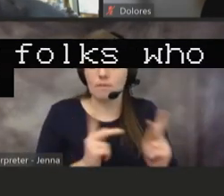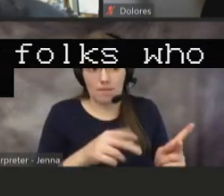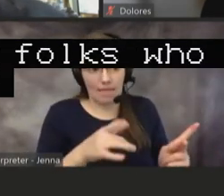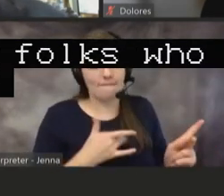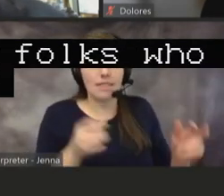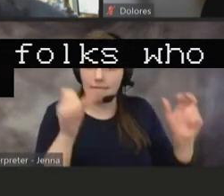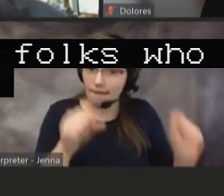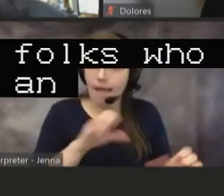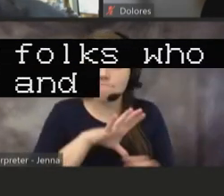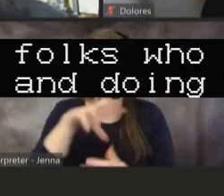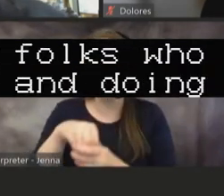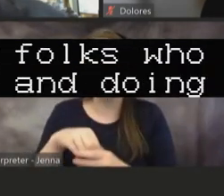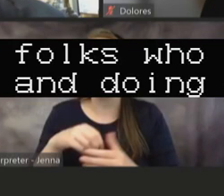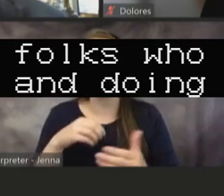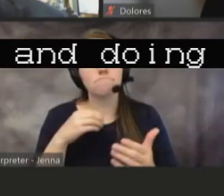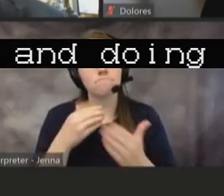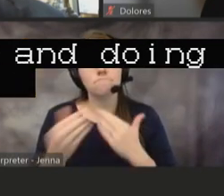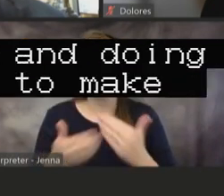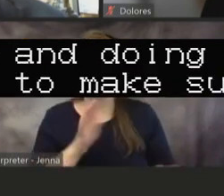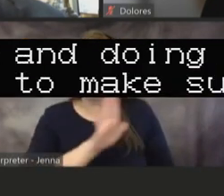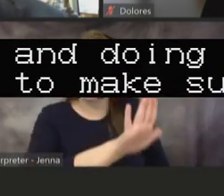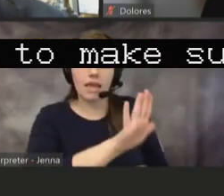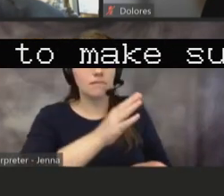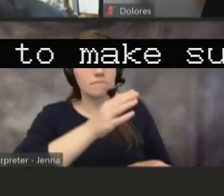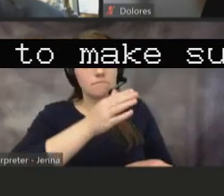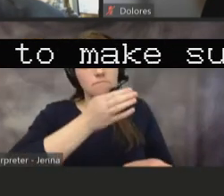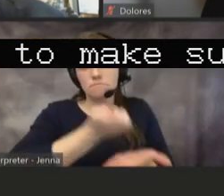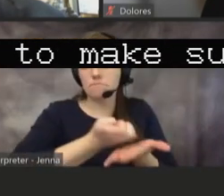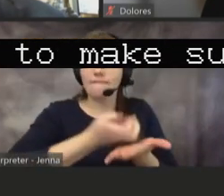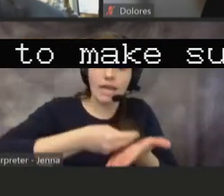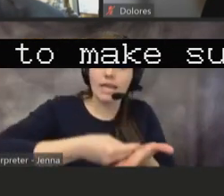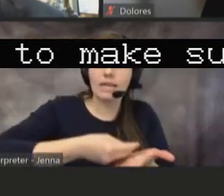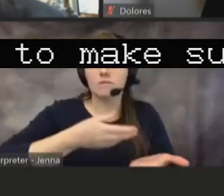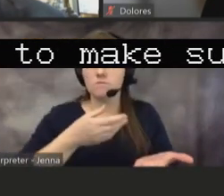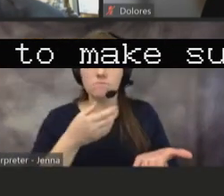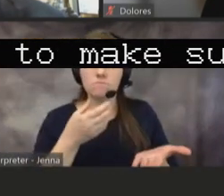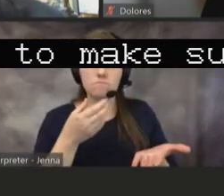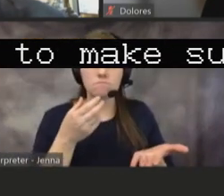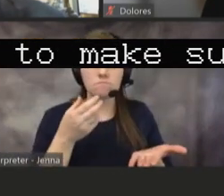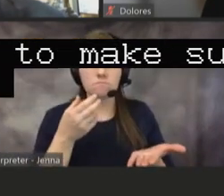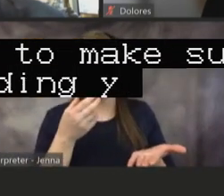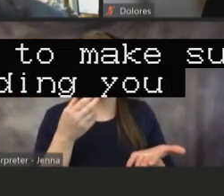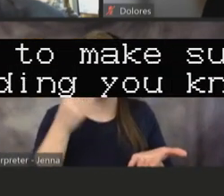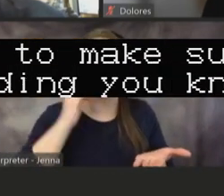matter what their financial capacities could be.